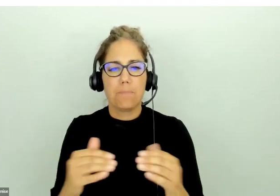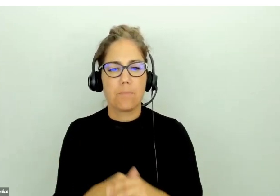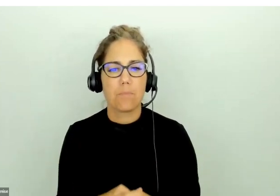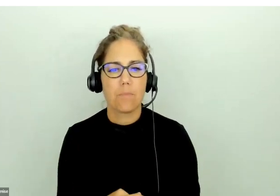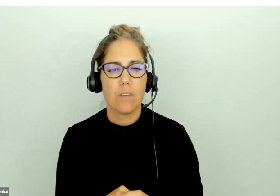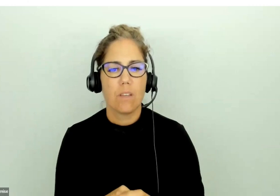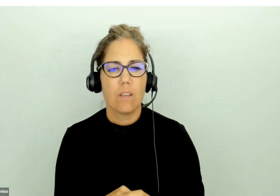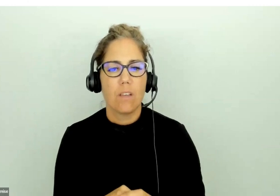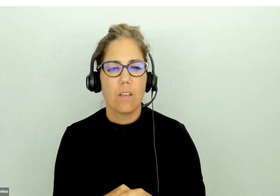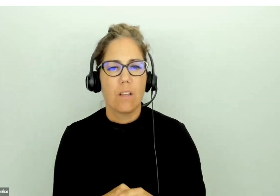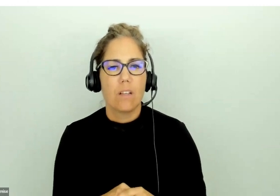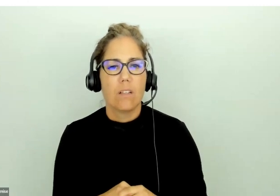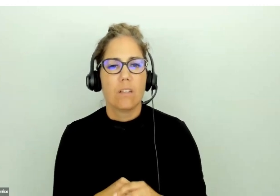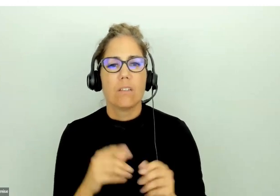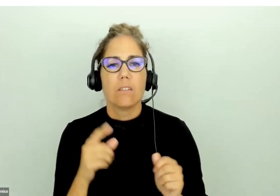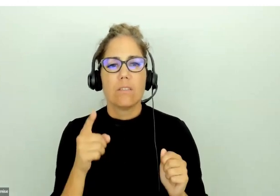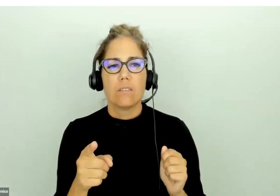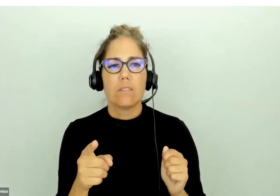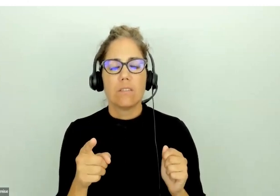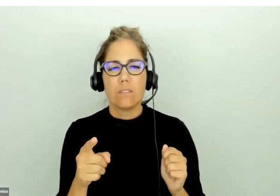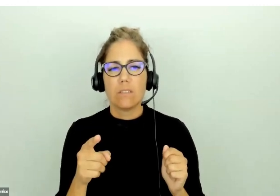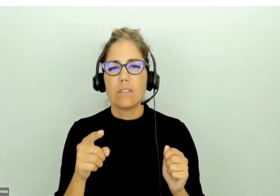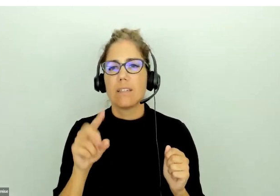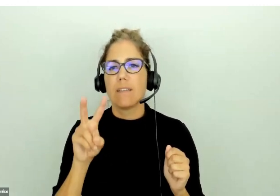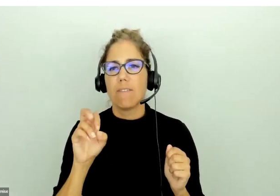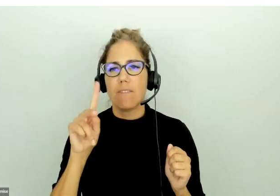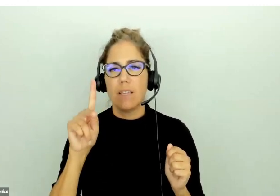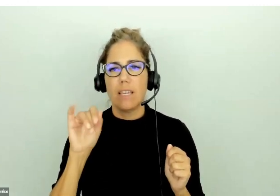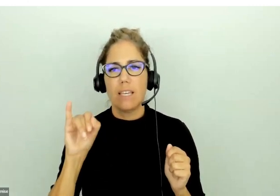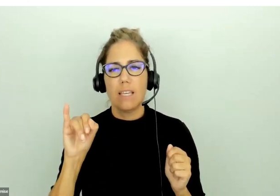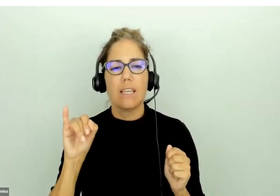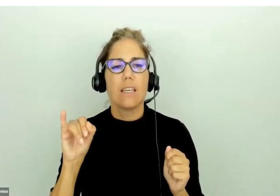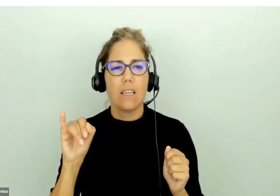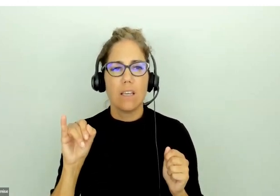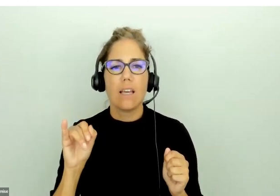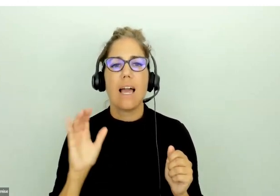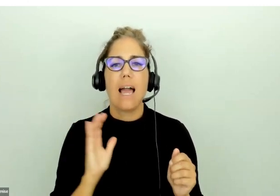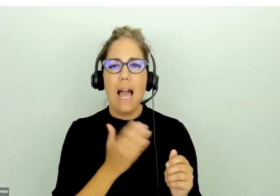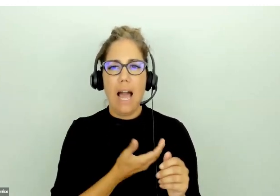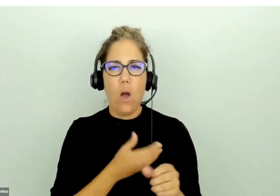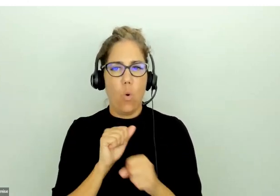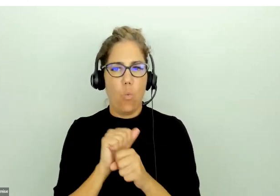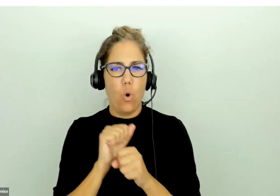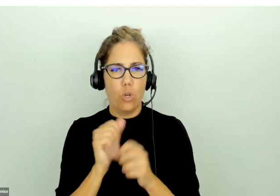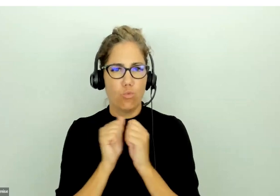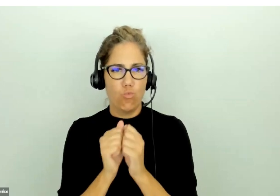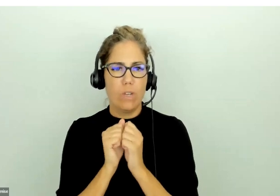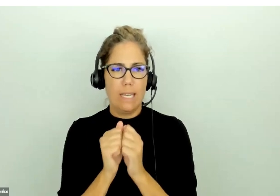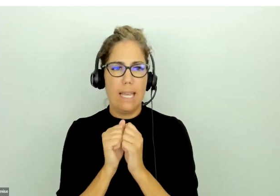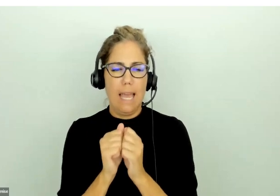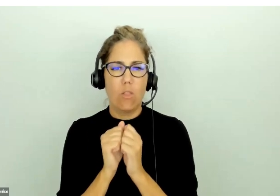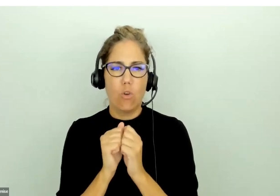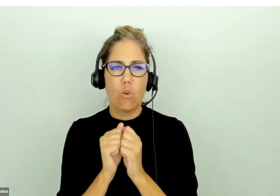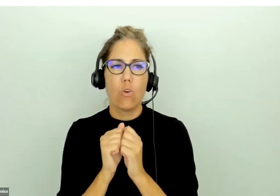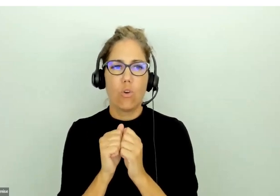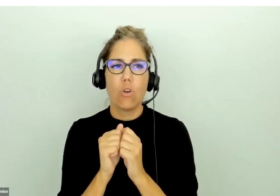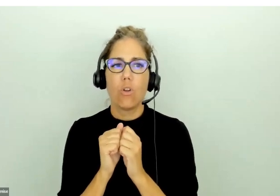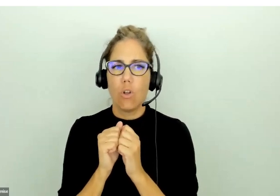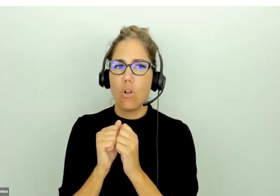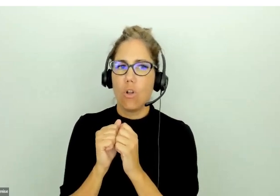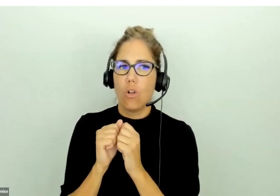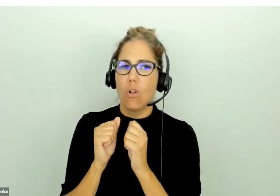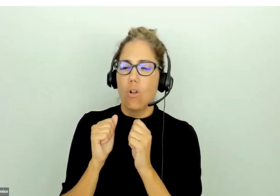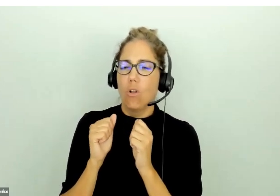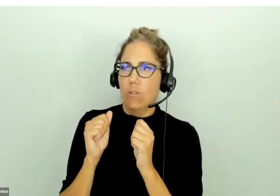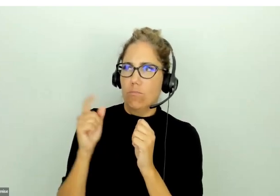As you heard from Allison, and then Vicki mentioned this as well, our work together has been with the federal